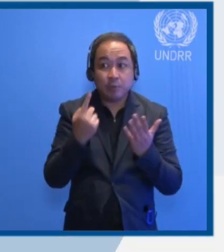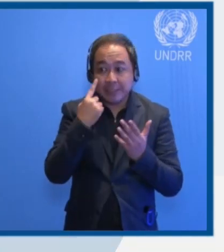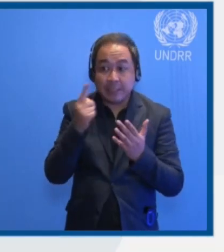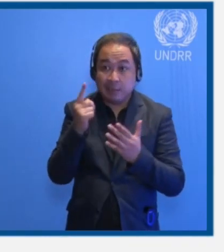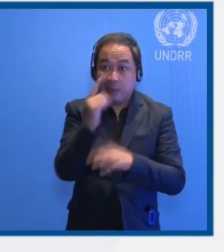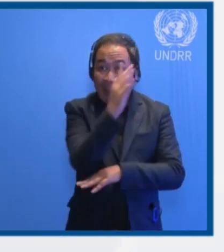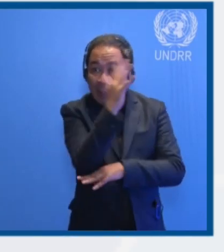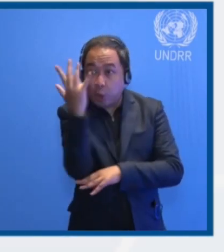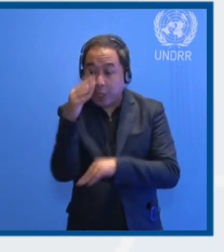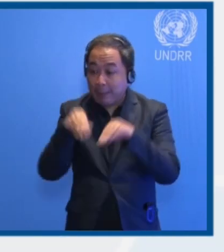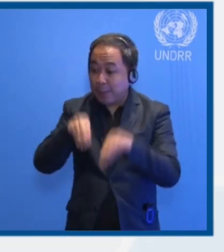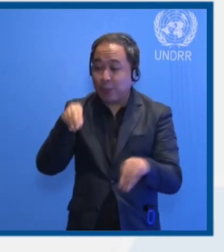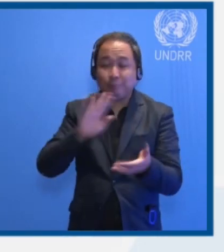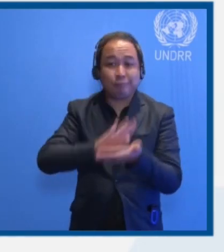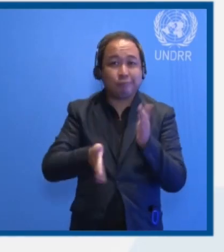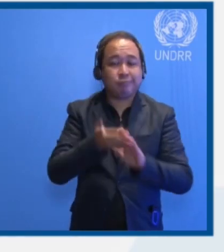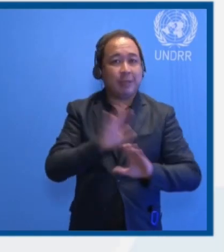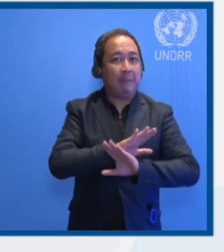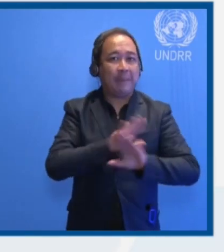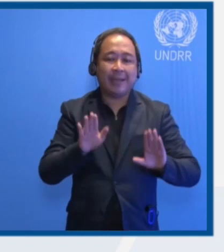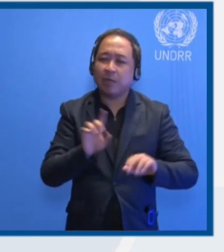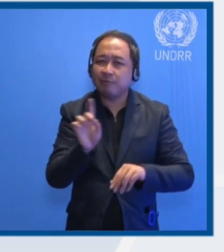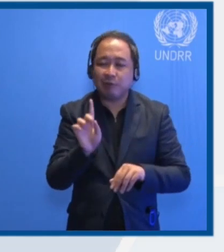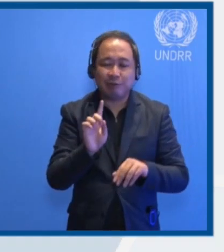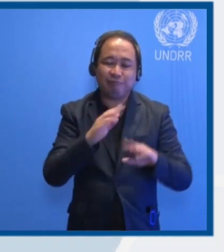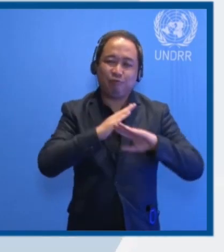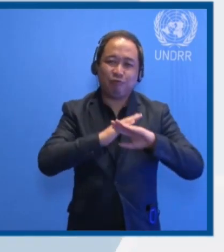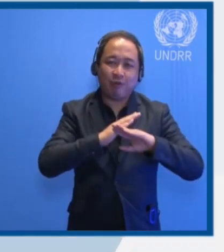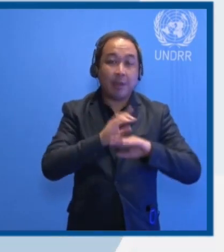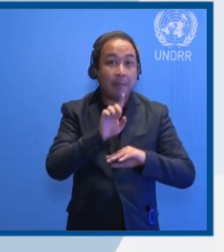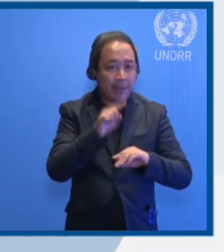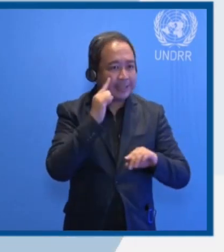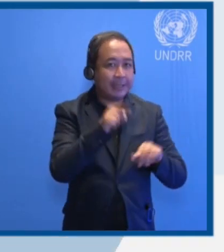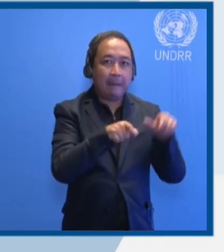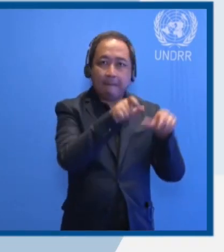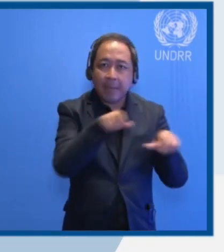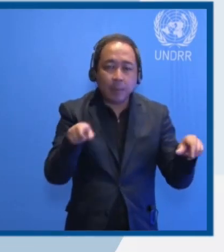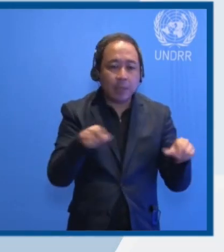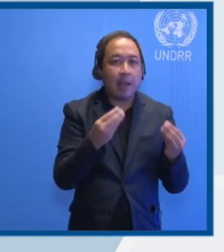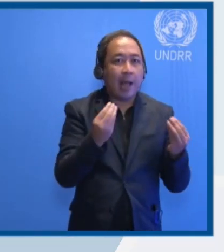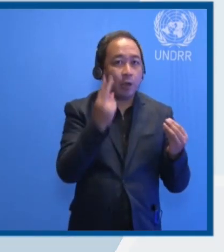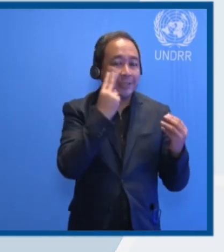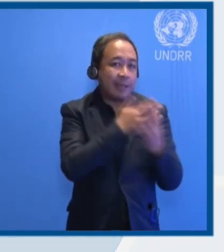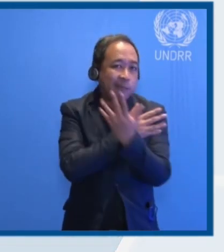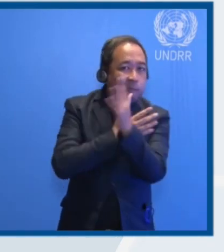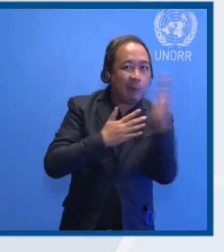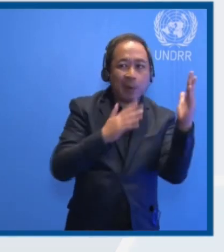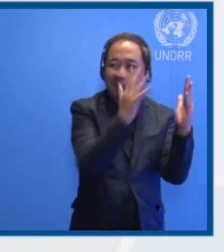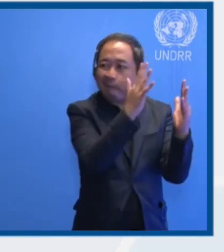wrong. It's a huge barrier. And then people just go around planting trees, planting monoculture forests. That does